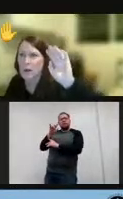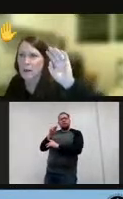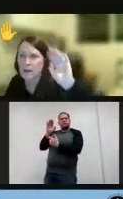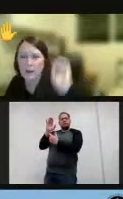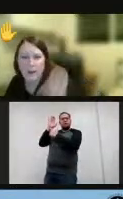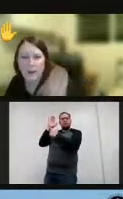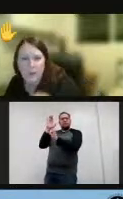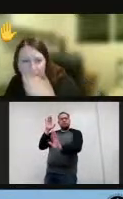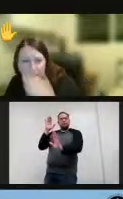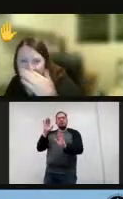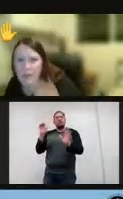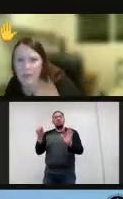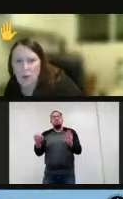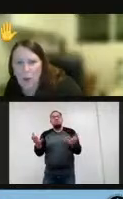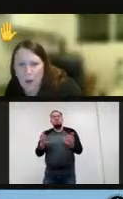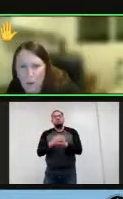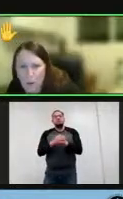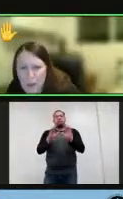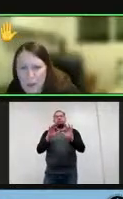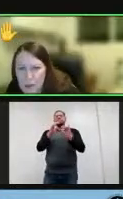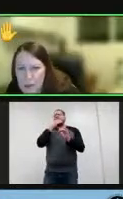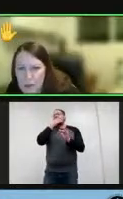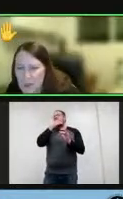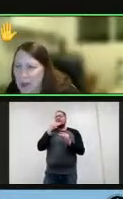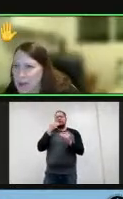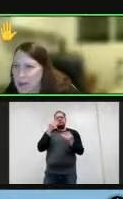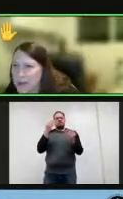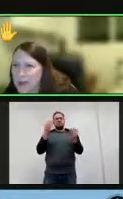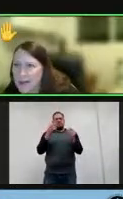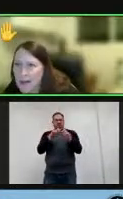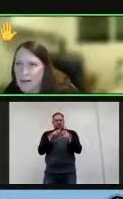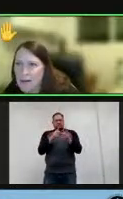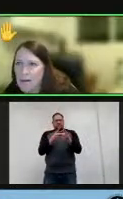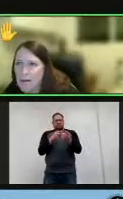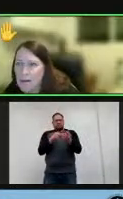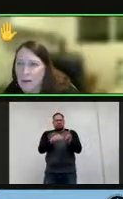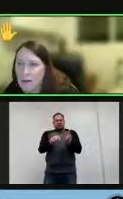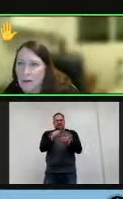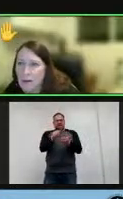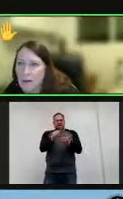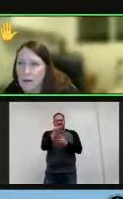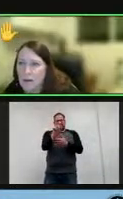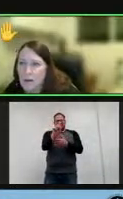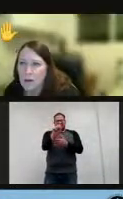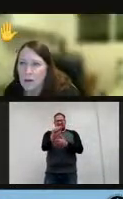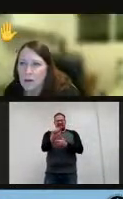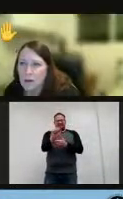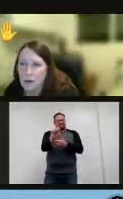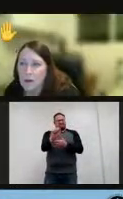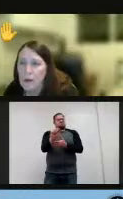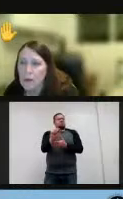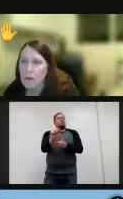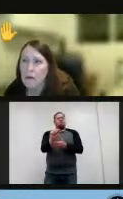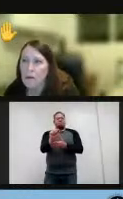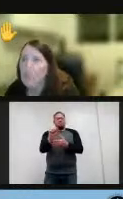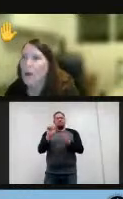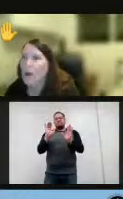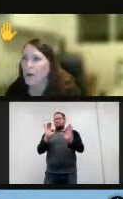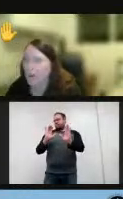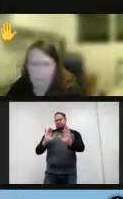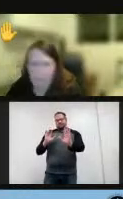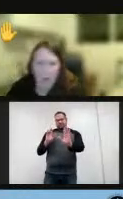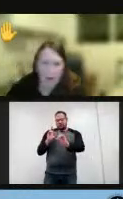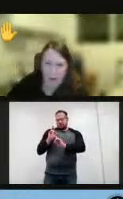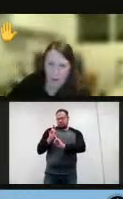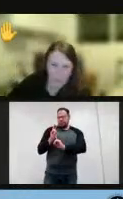didn't see that. Director Hyen. Thank you. What is district paid TSA? Yeah, I'm going to get there in just